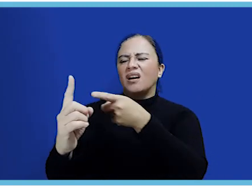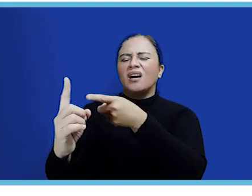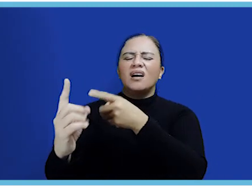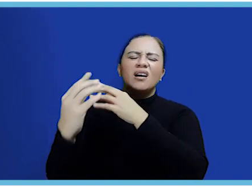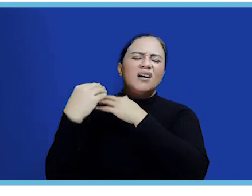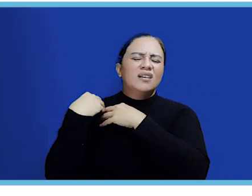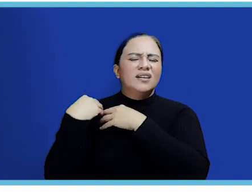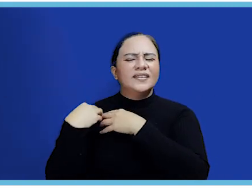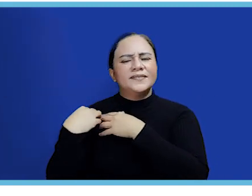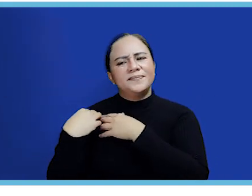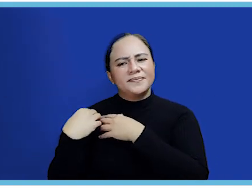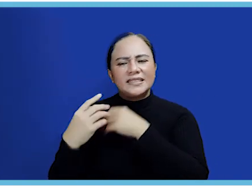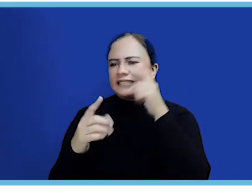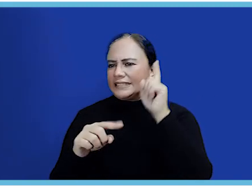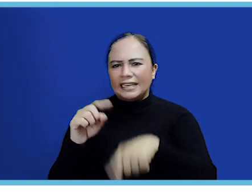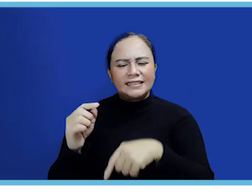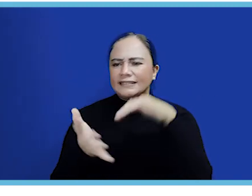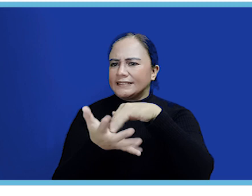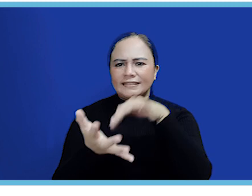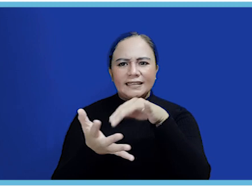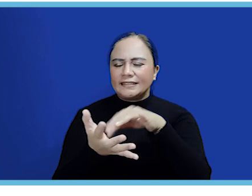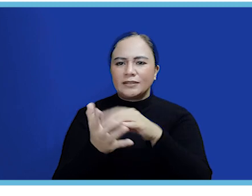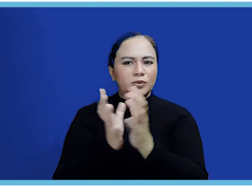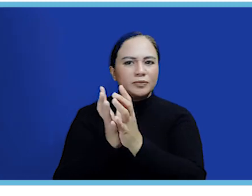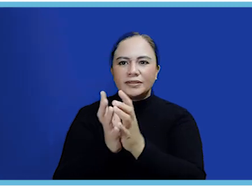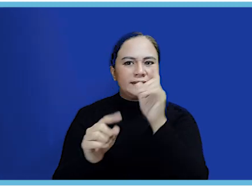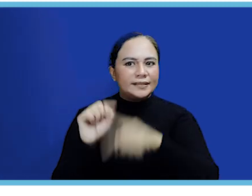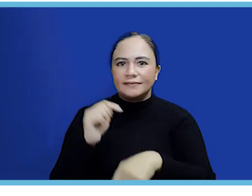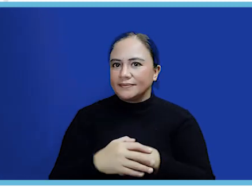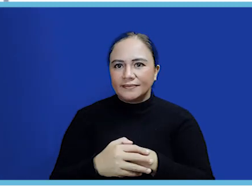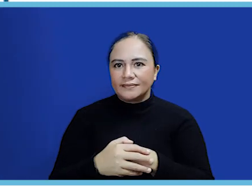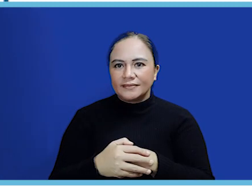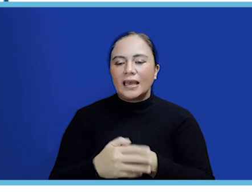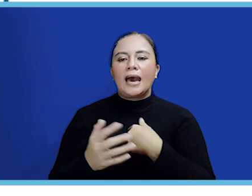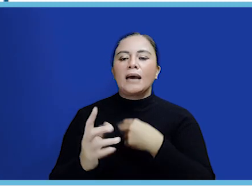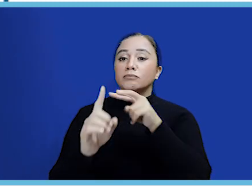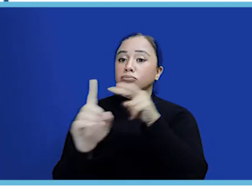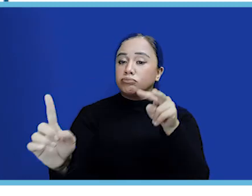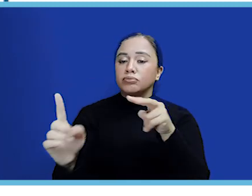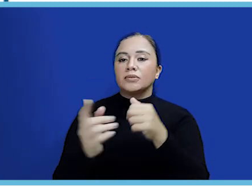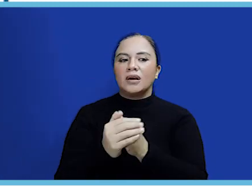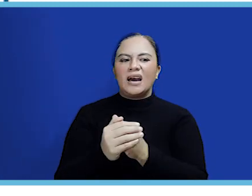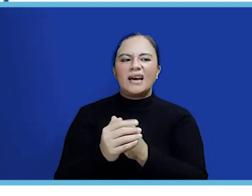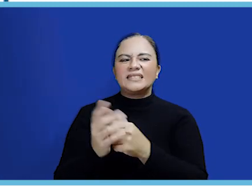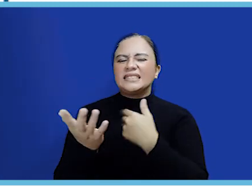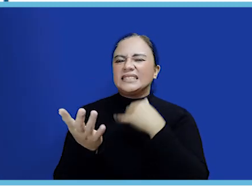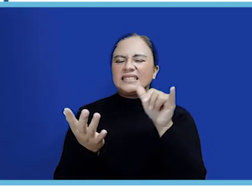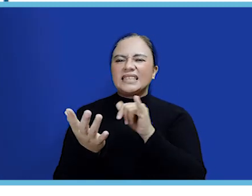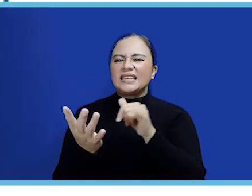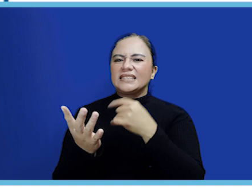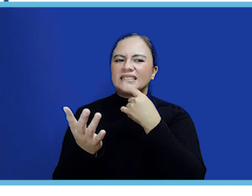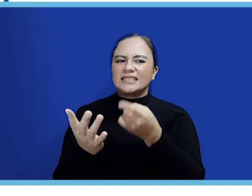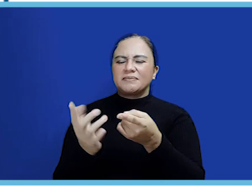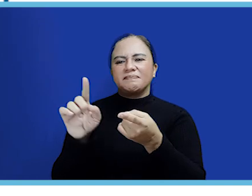as burden and unable to live, study, and work in the community. Their perceived abnormality is